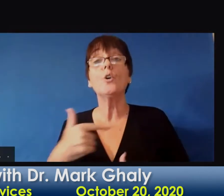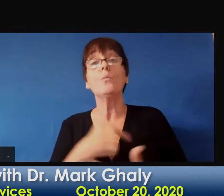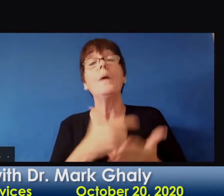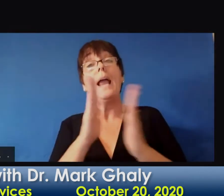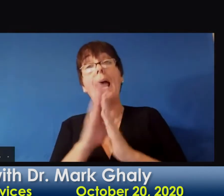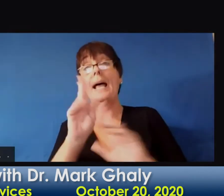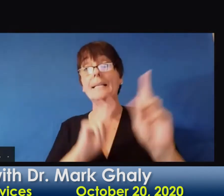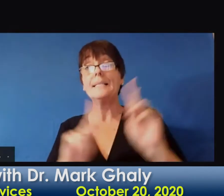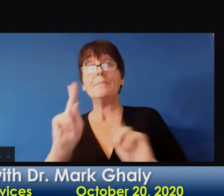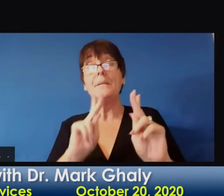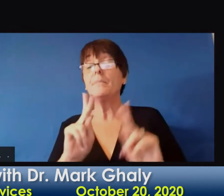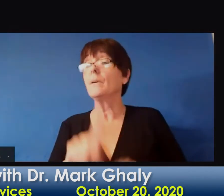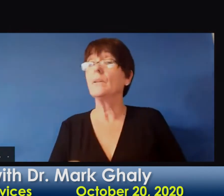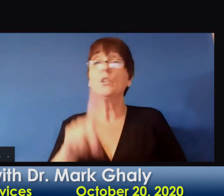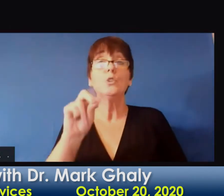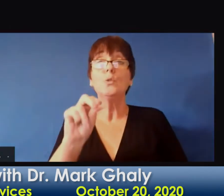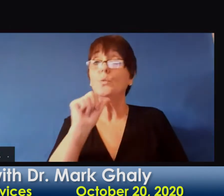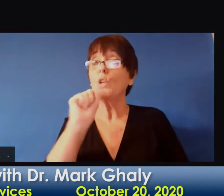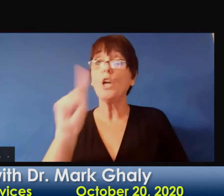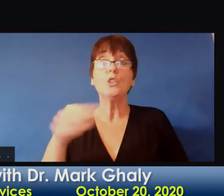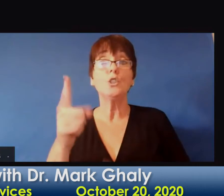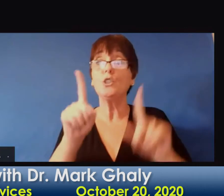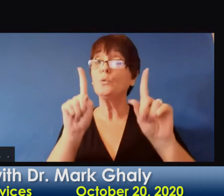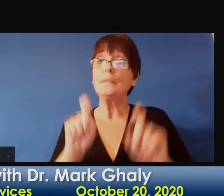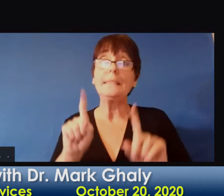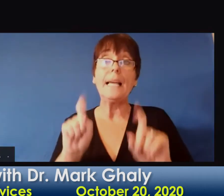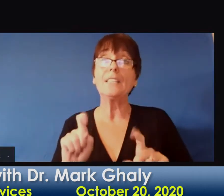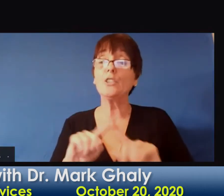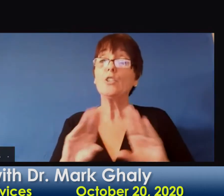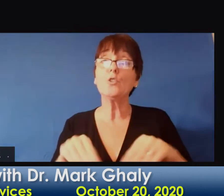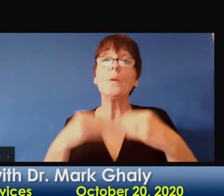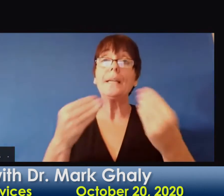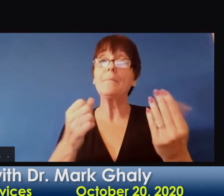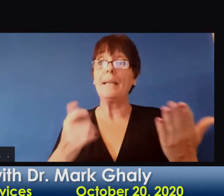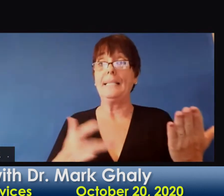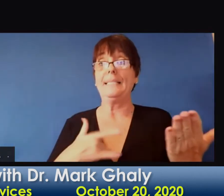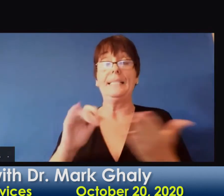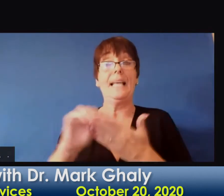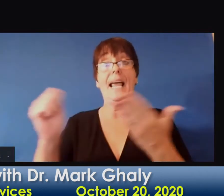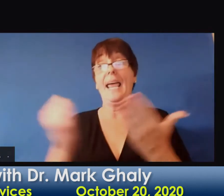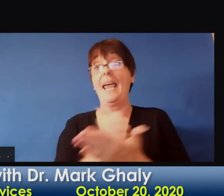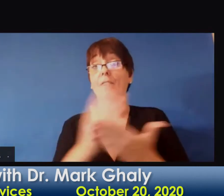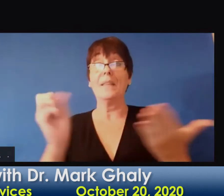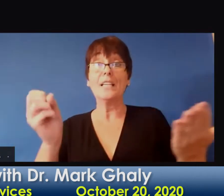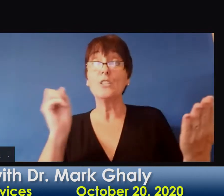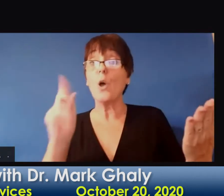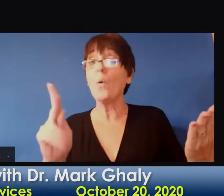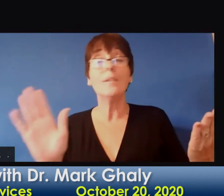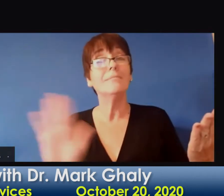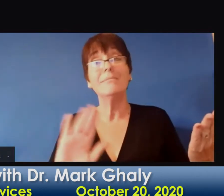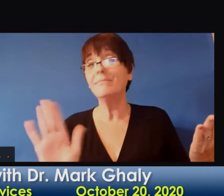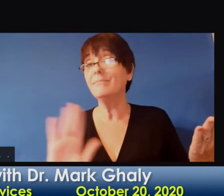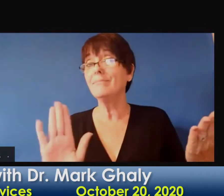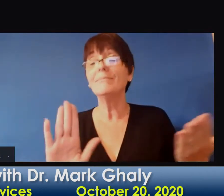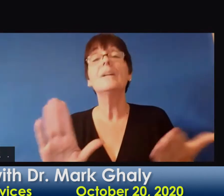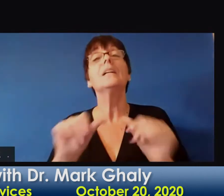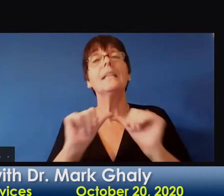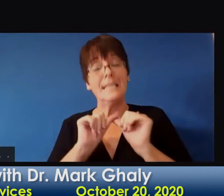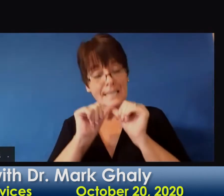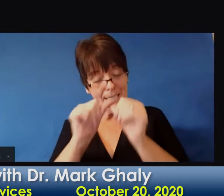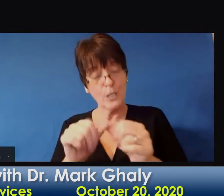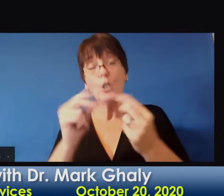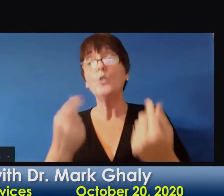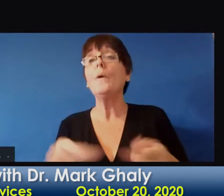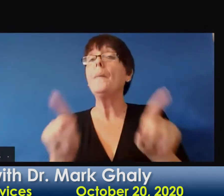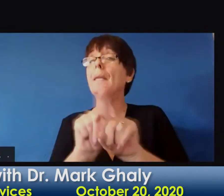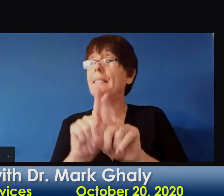people not to just use testing to give them a sense that everything's all clear. We still need to continue to do the same